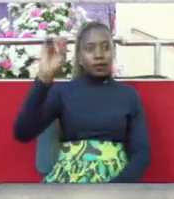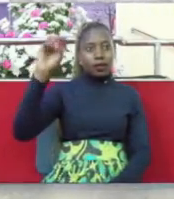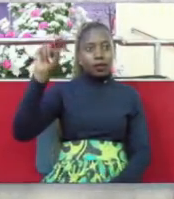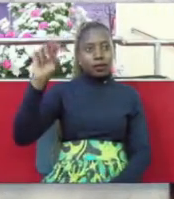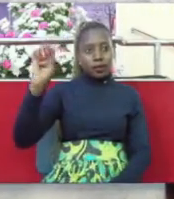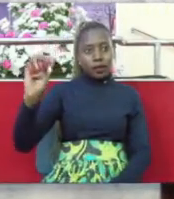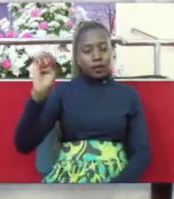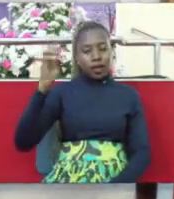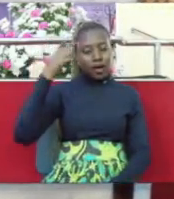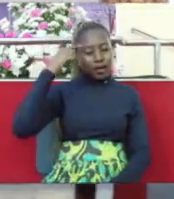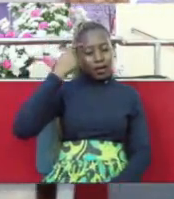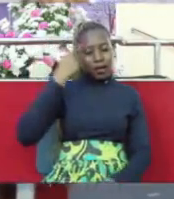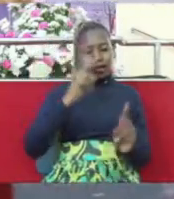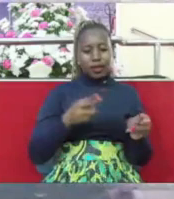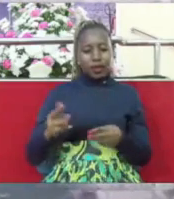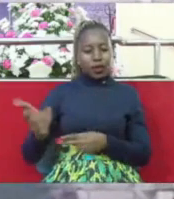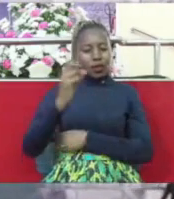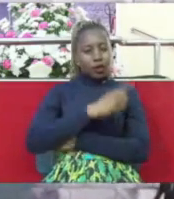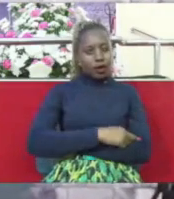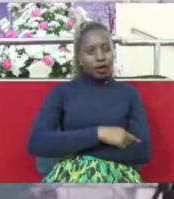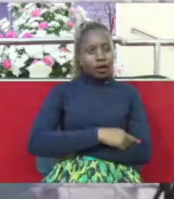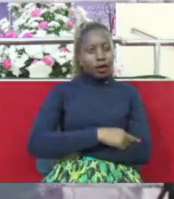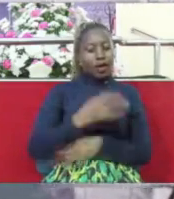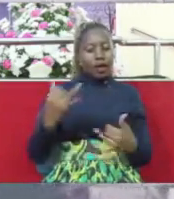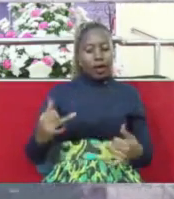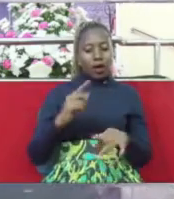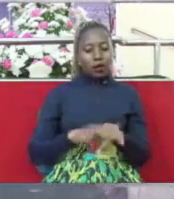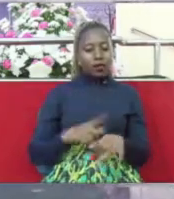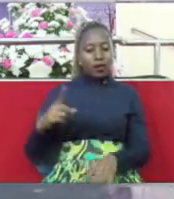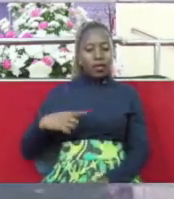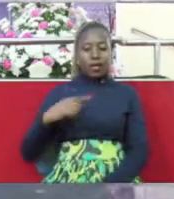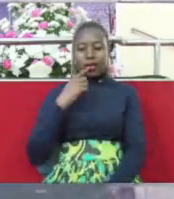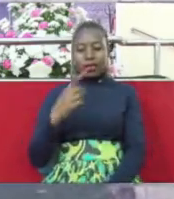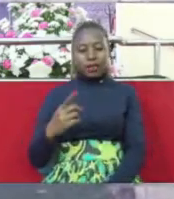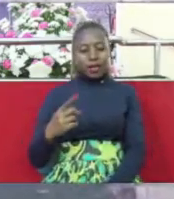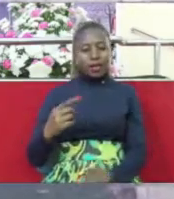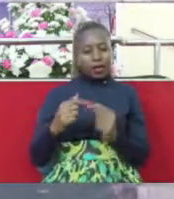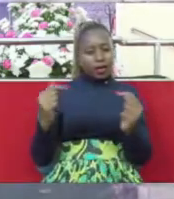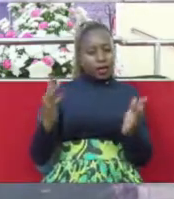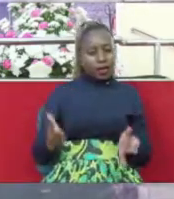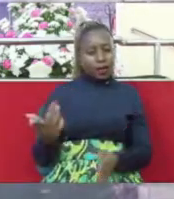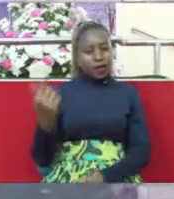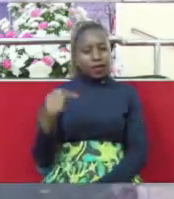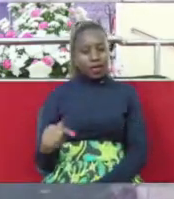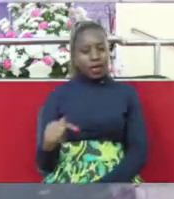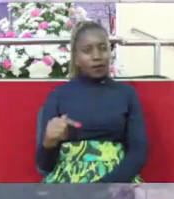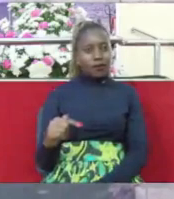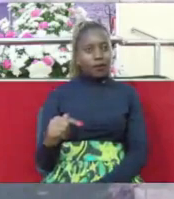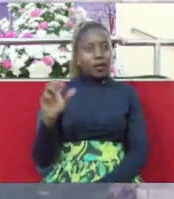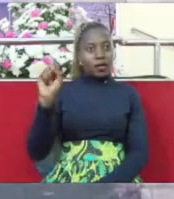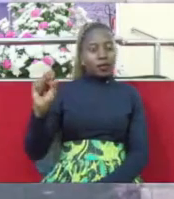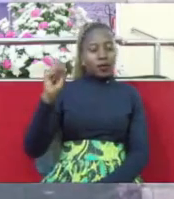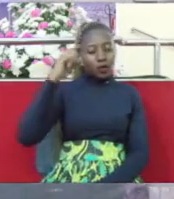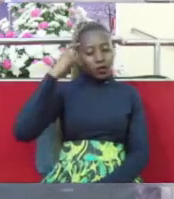when Delilah shouted, the Philistines are coming, he woke up and thought the fetters were to be broken. Only to realize